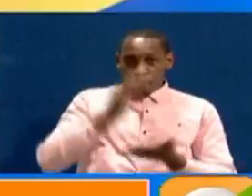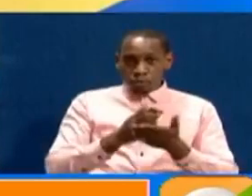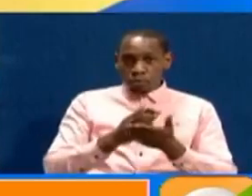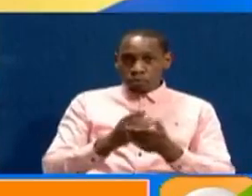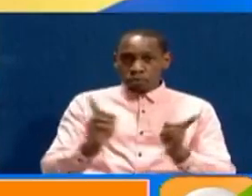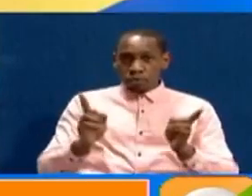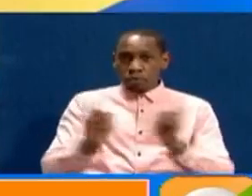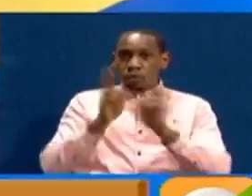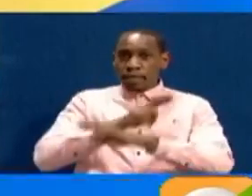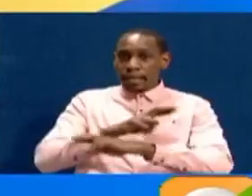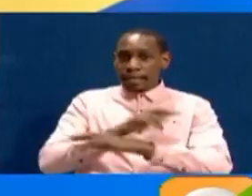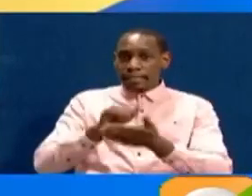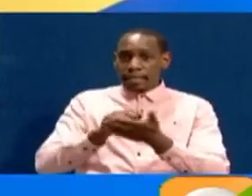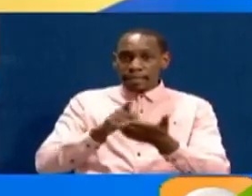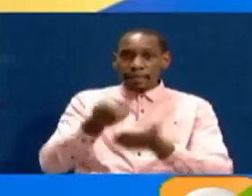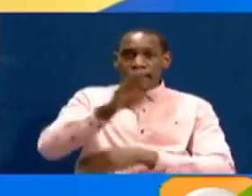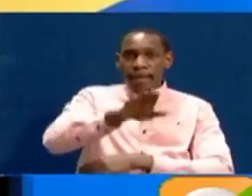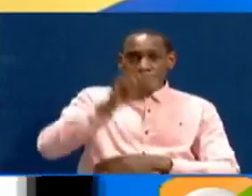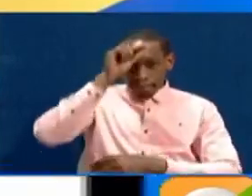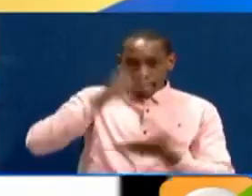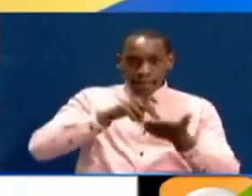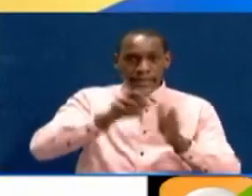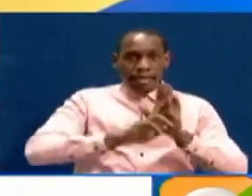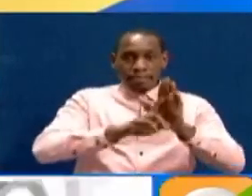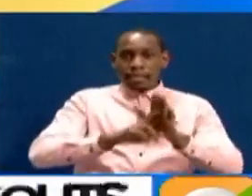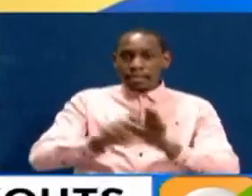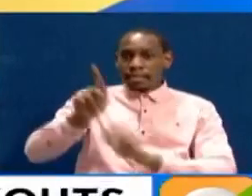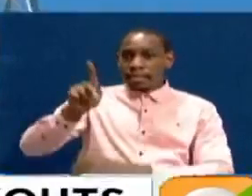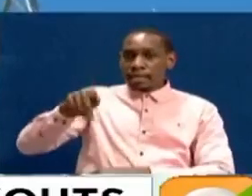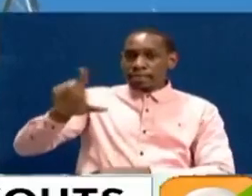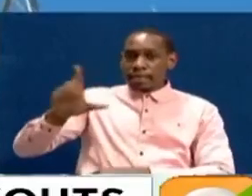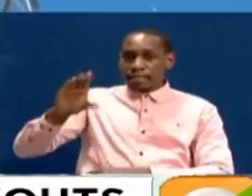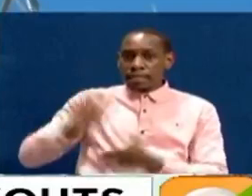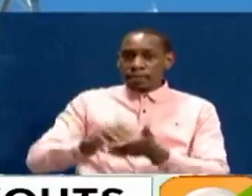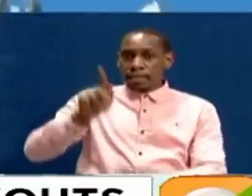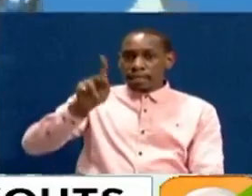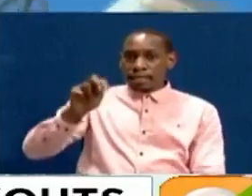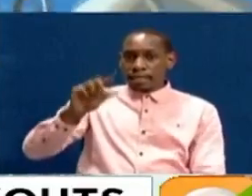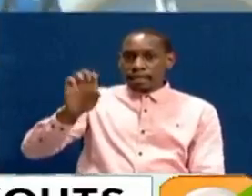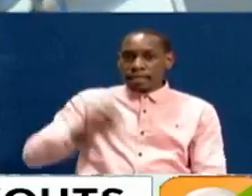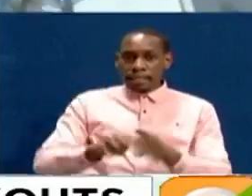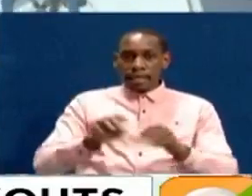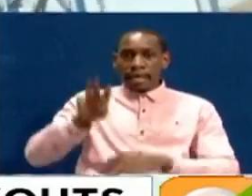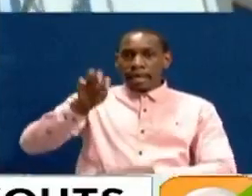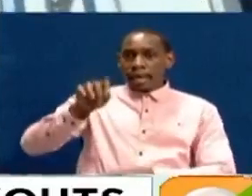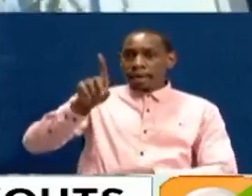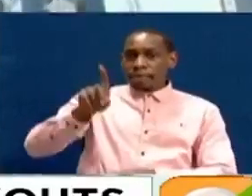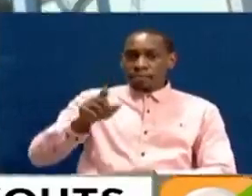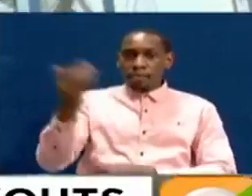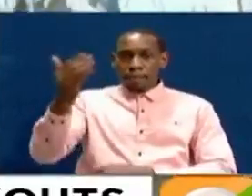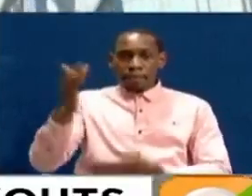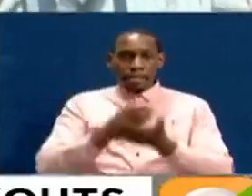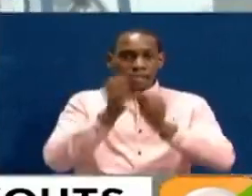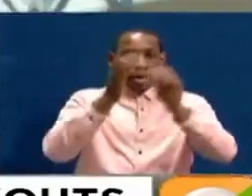requiring reimbursement of what the government pays on behalf of KPLC and KenGen. Managing Director Bernard Ngugi,